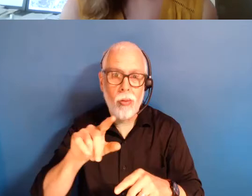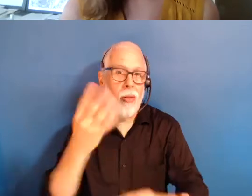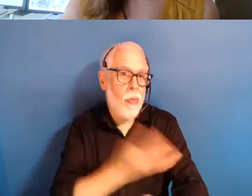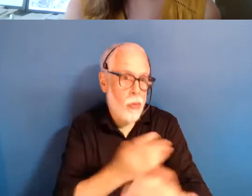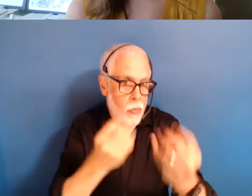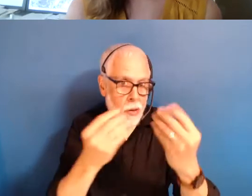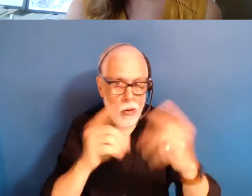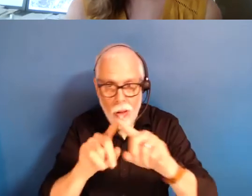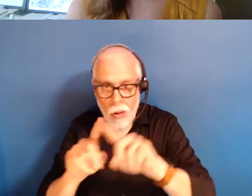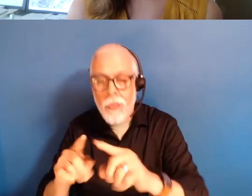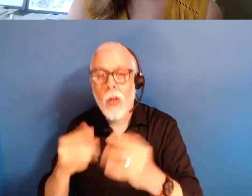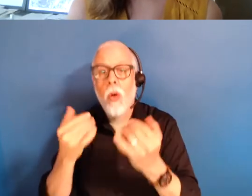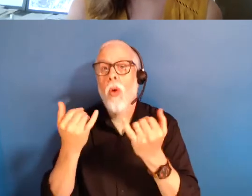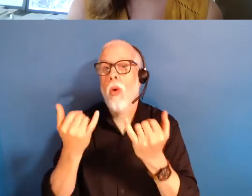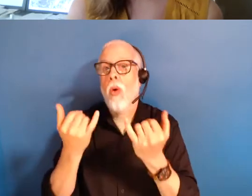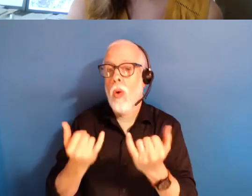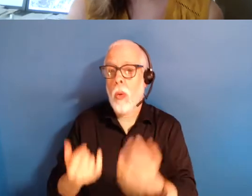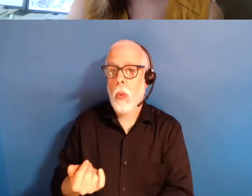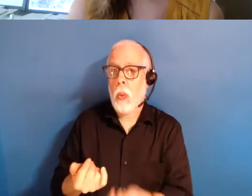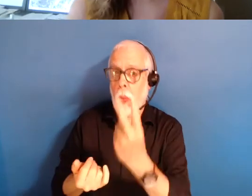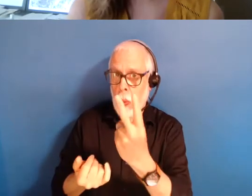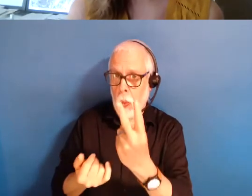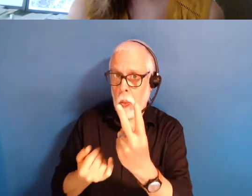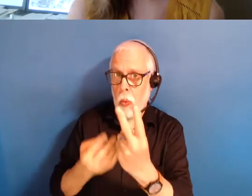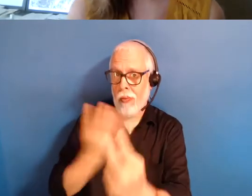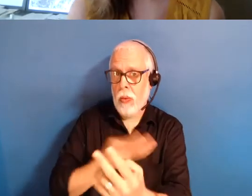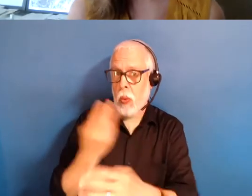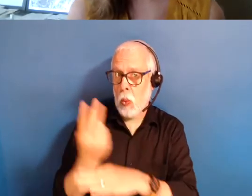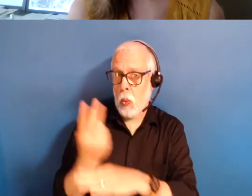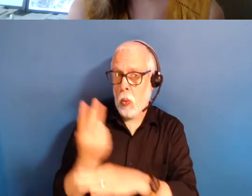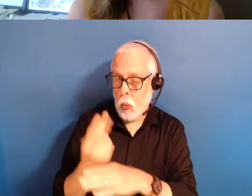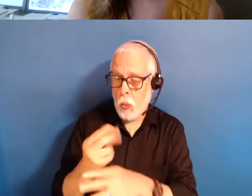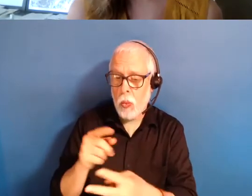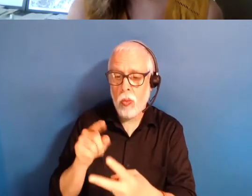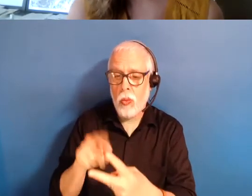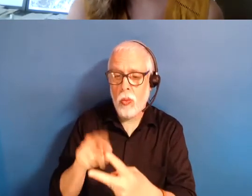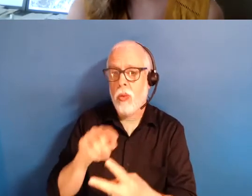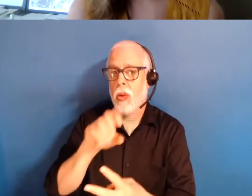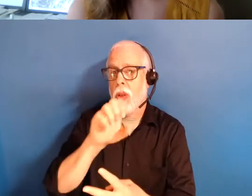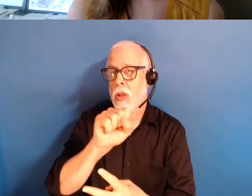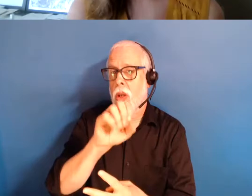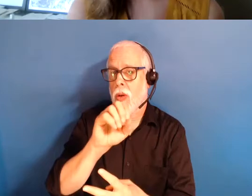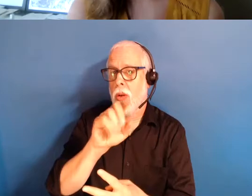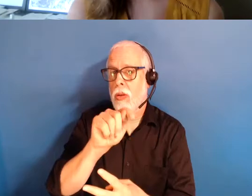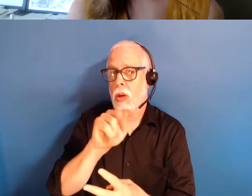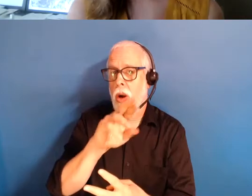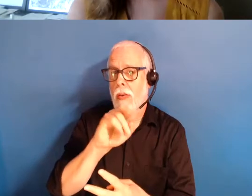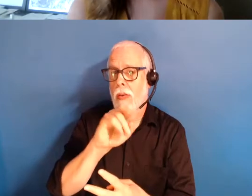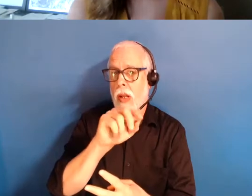infusions. Our current 2 infusions in use are sotrovimab